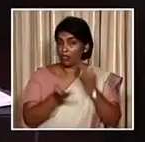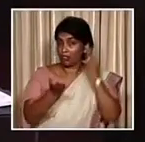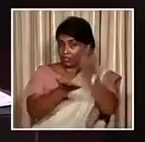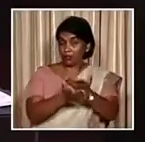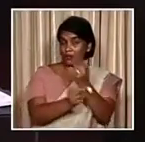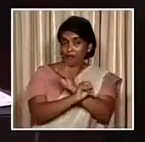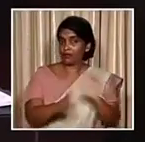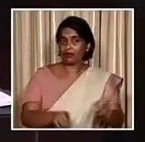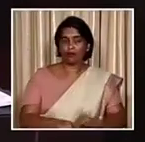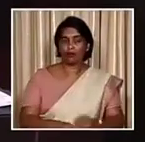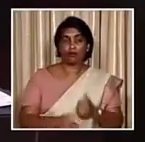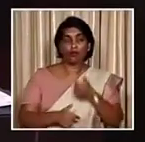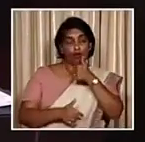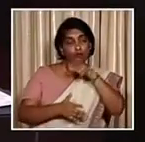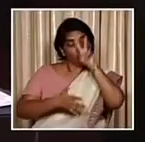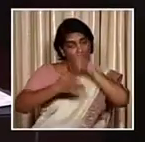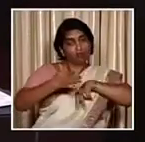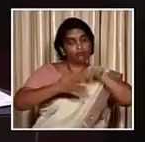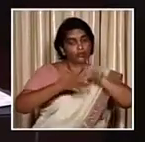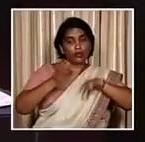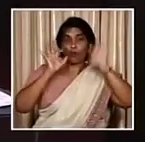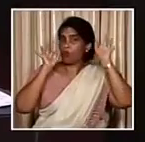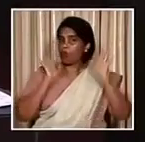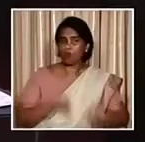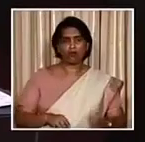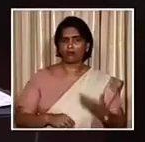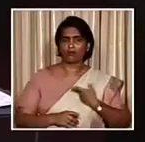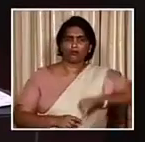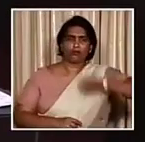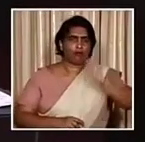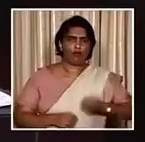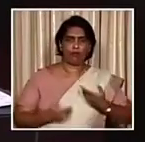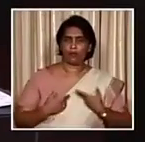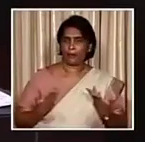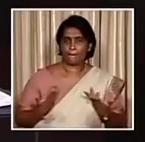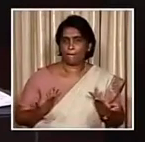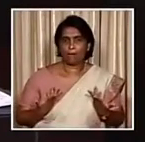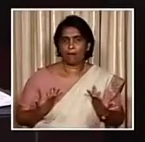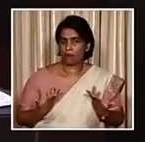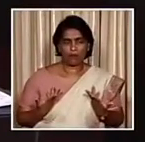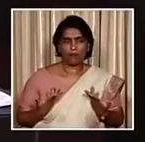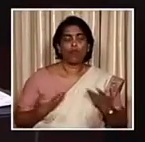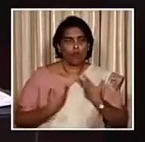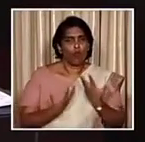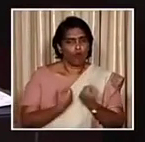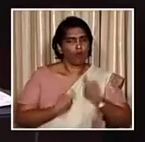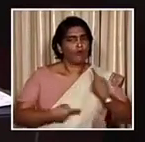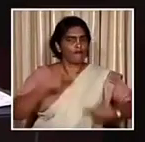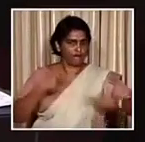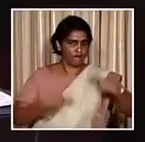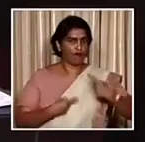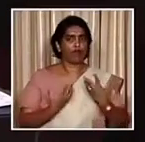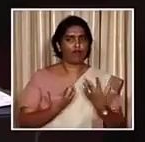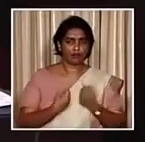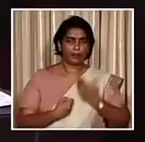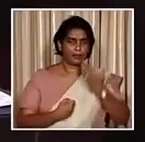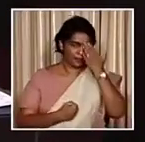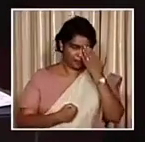debate. So what we are proposing is let's go ahead with the debate. And I would very humbly